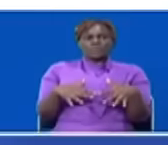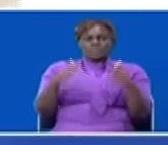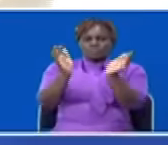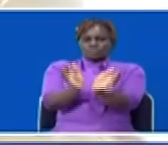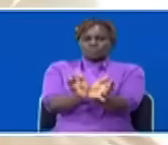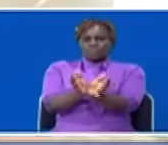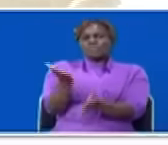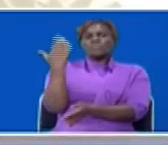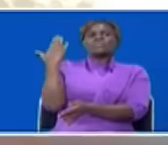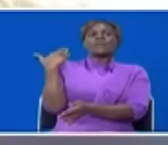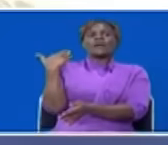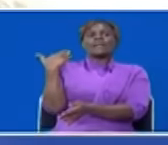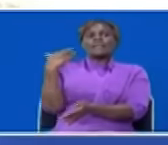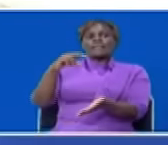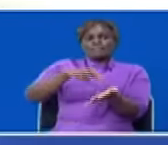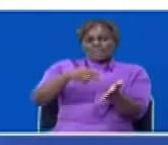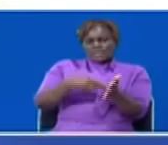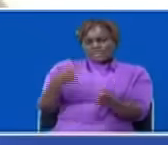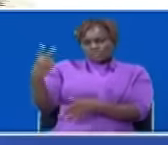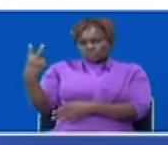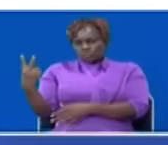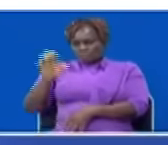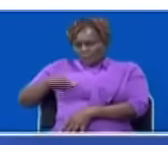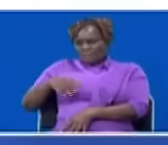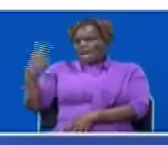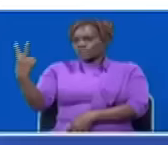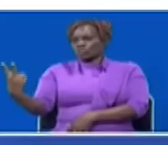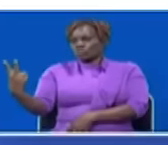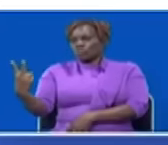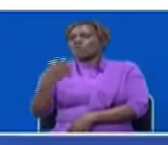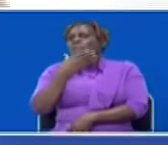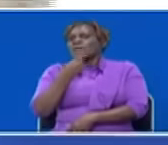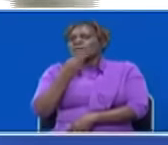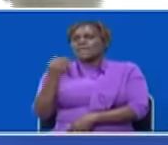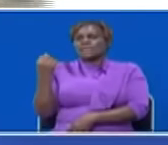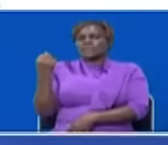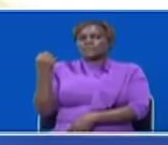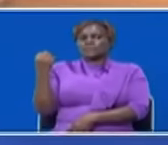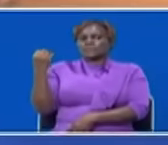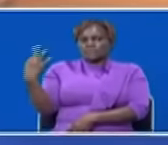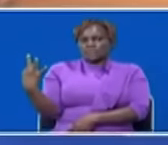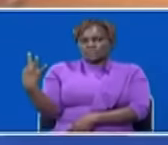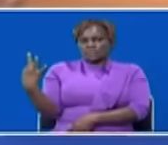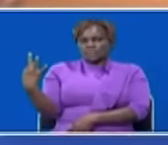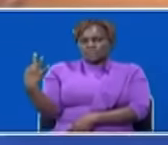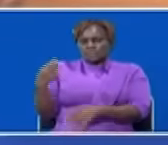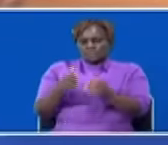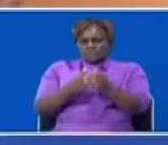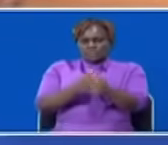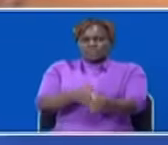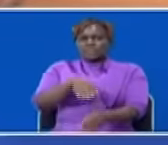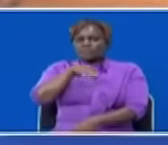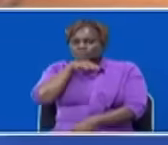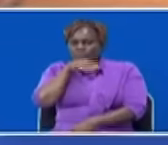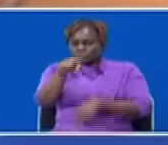jela. Kina mama wawili na wanaume watatu. Court leader Raila